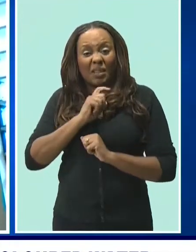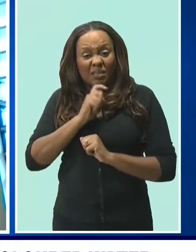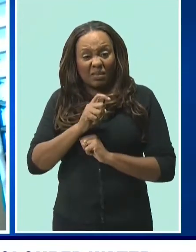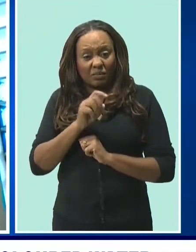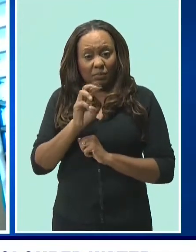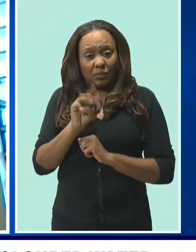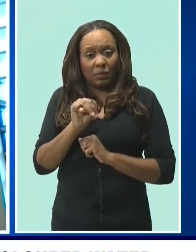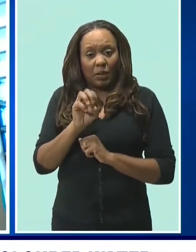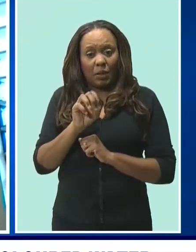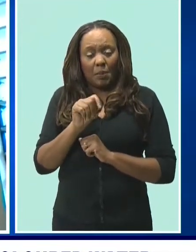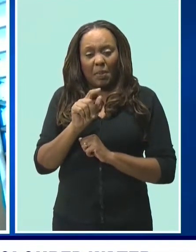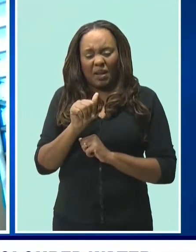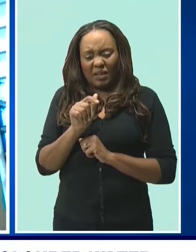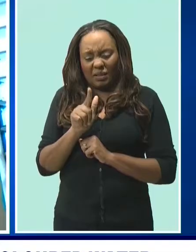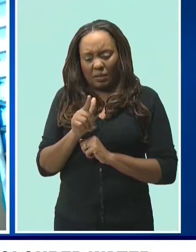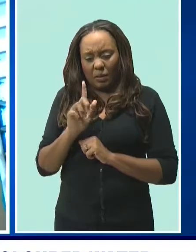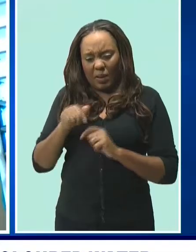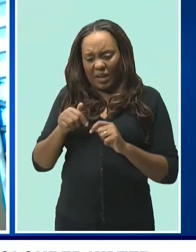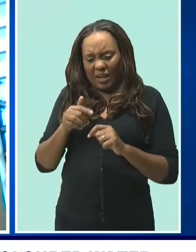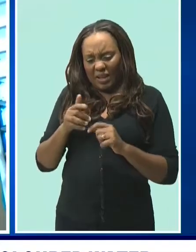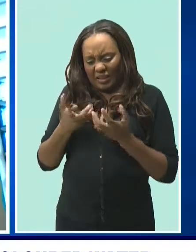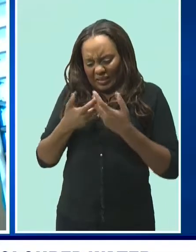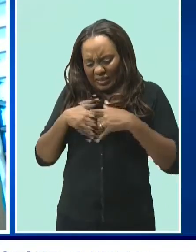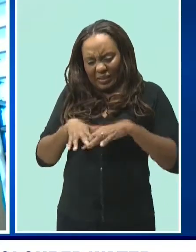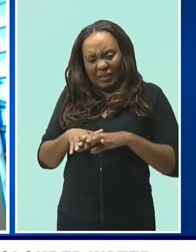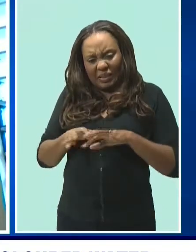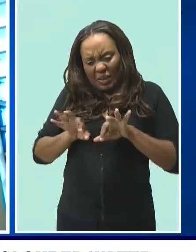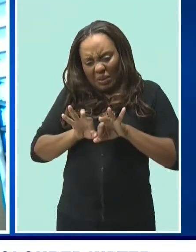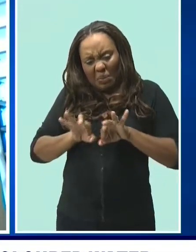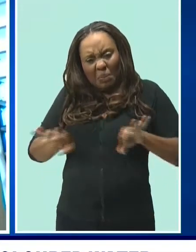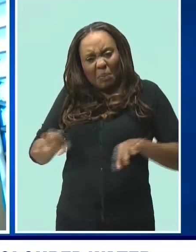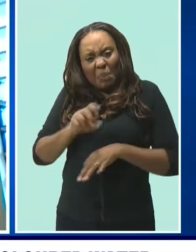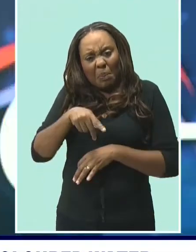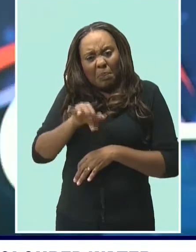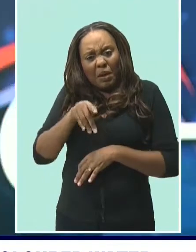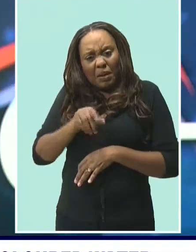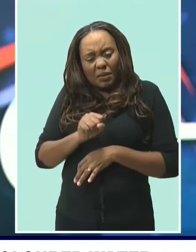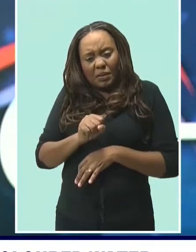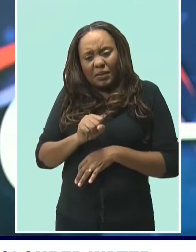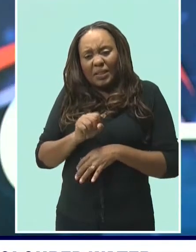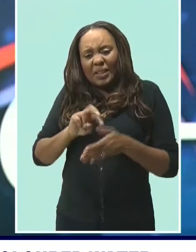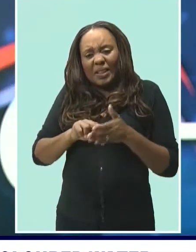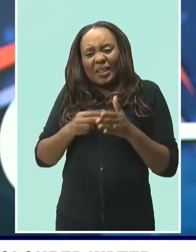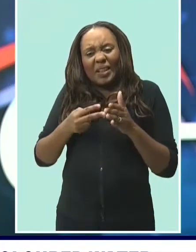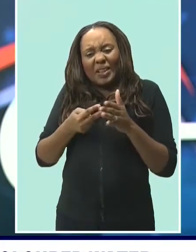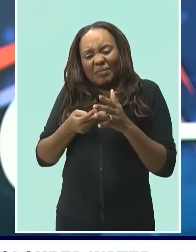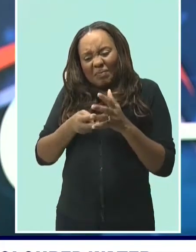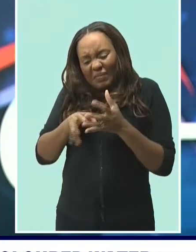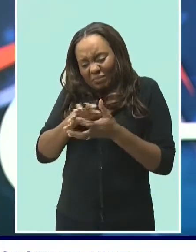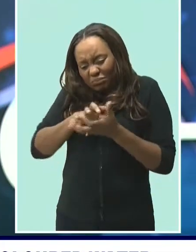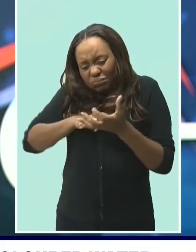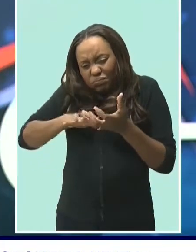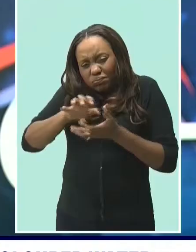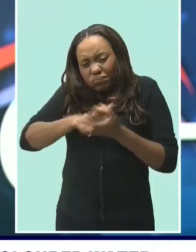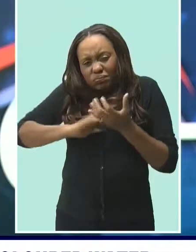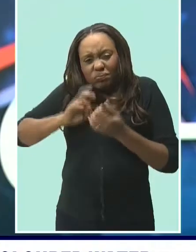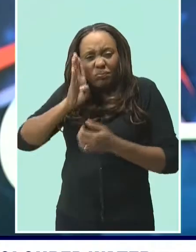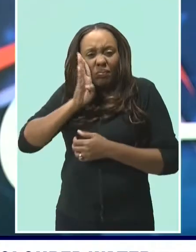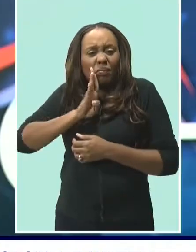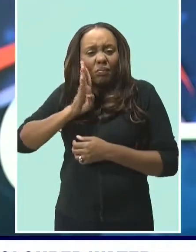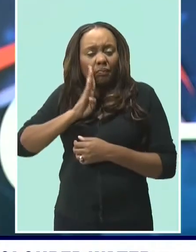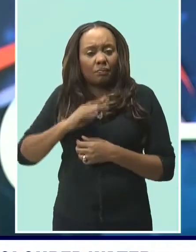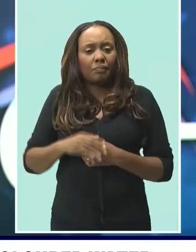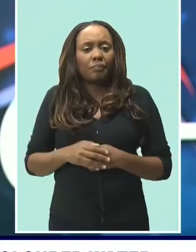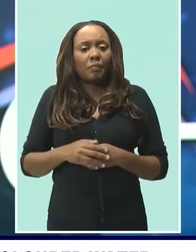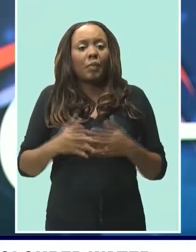which can be corroded, then that pipe gets corroded. Dr. Mwanza wants Barbadians to embrace